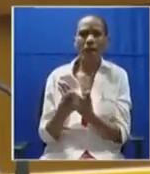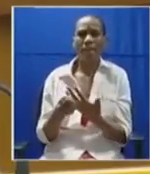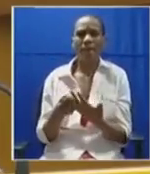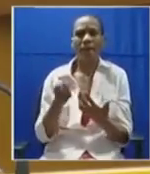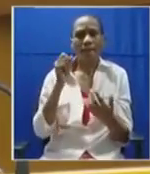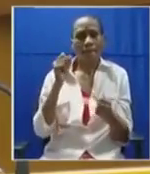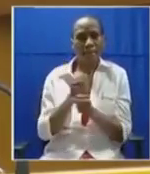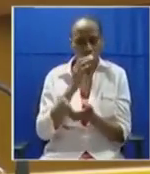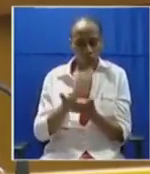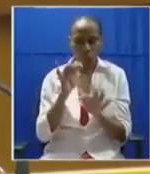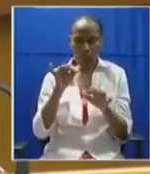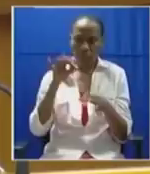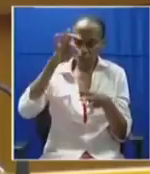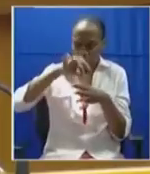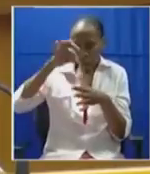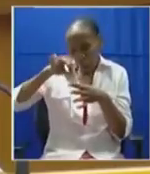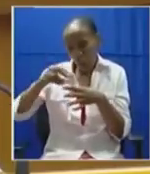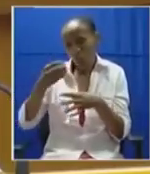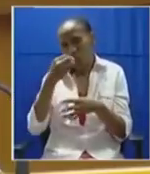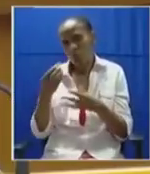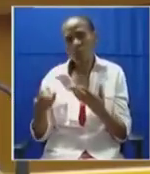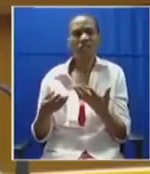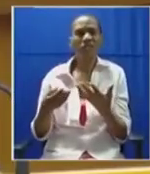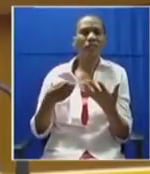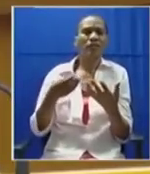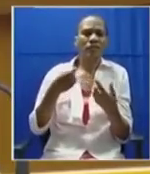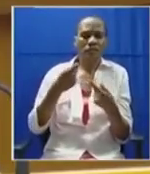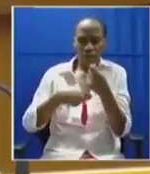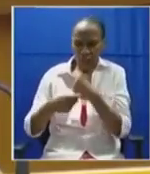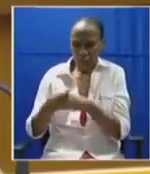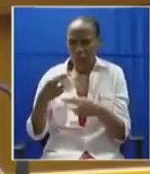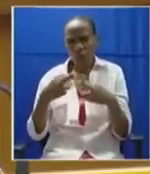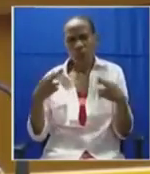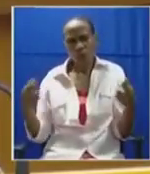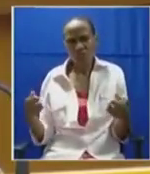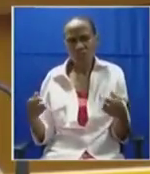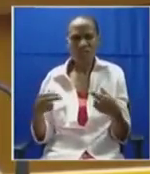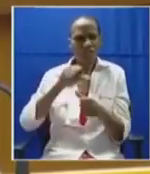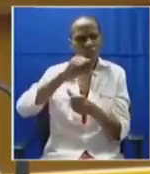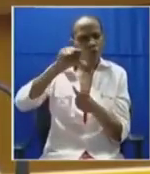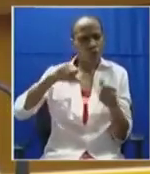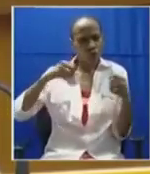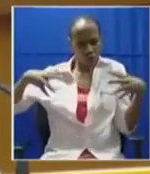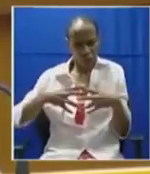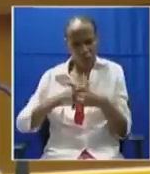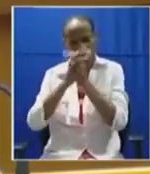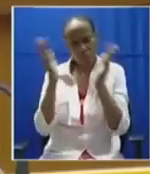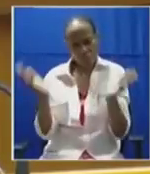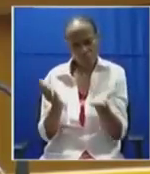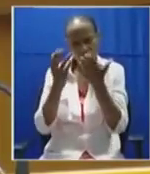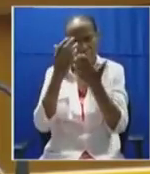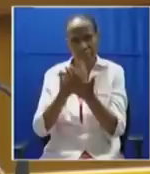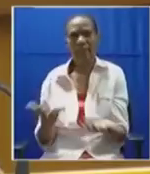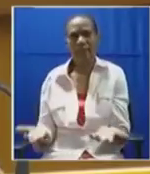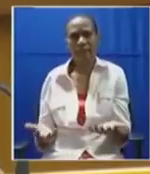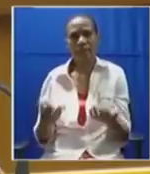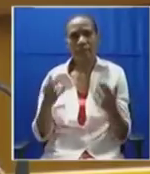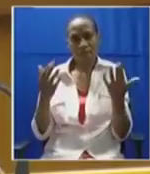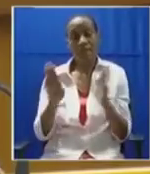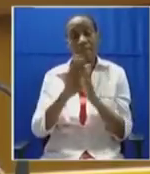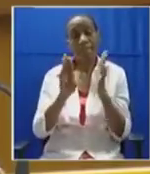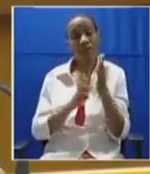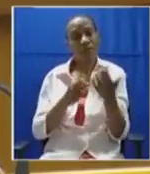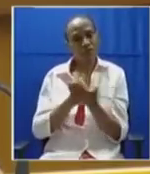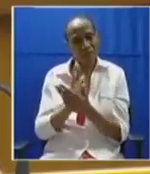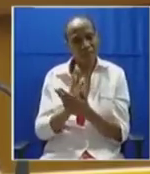security, without undermining commercial farming, without destroying social cohesion, and without changing our precious Bill of